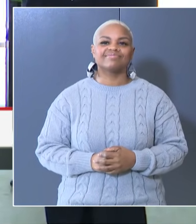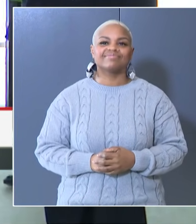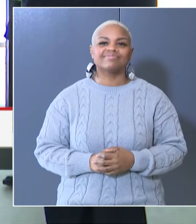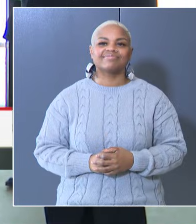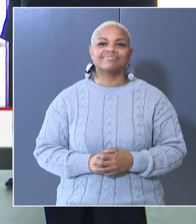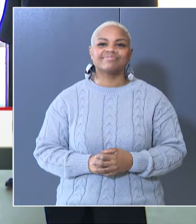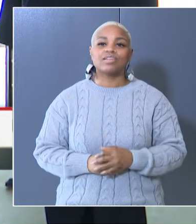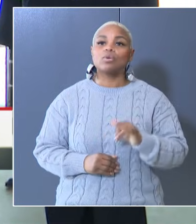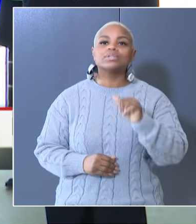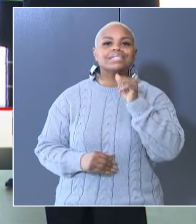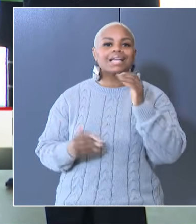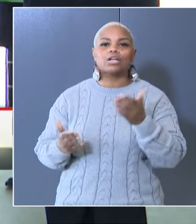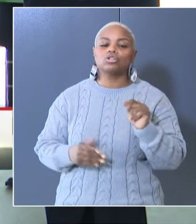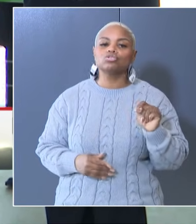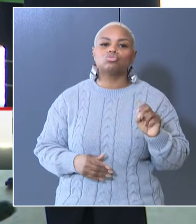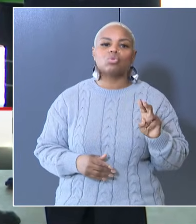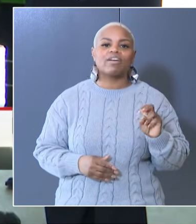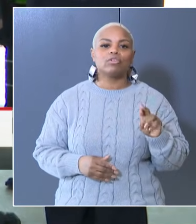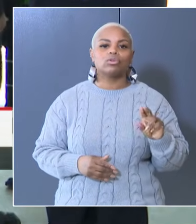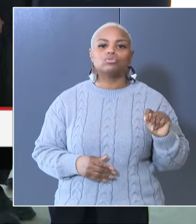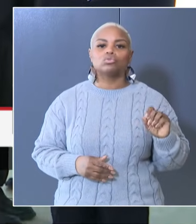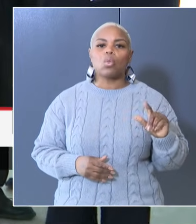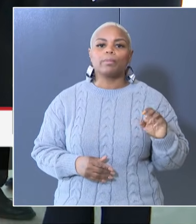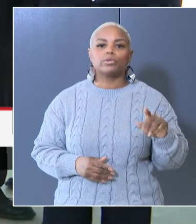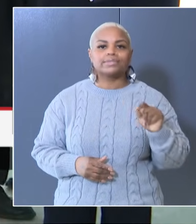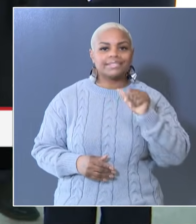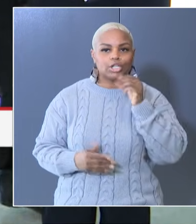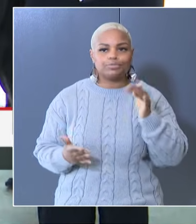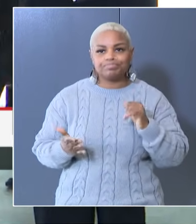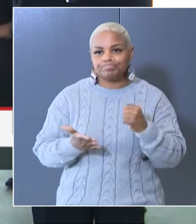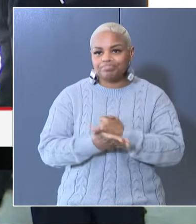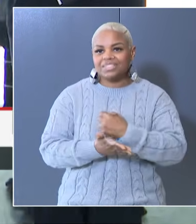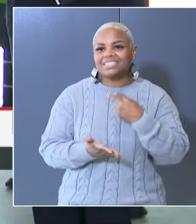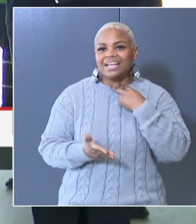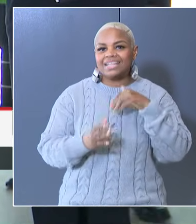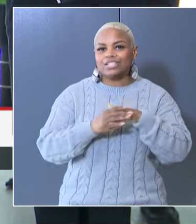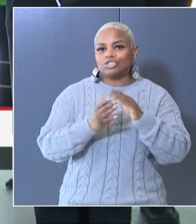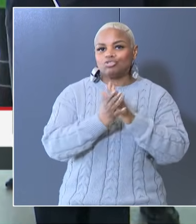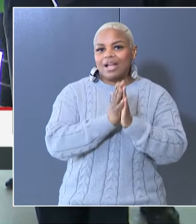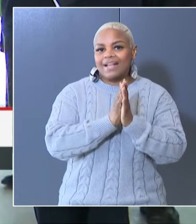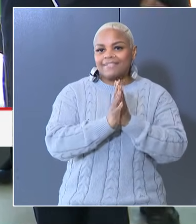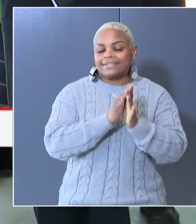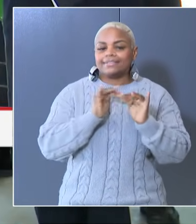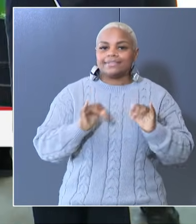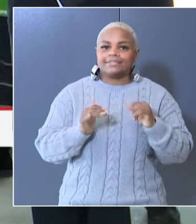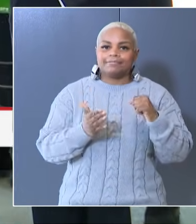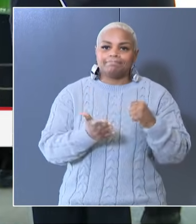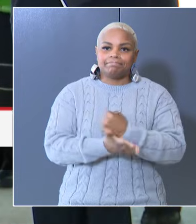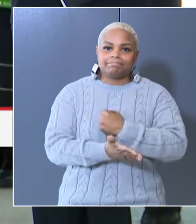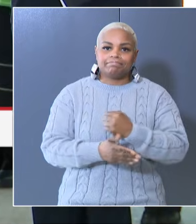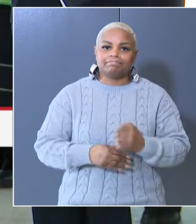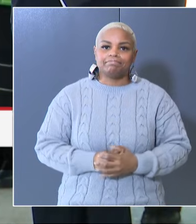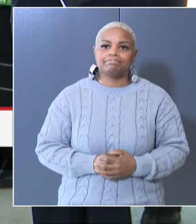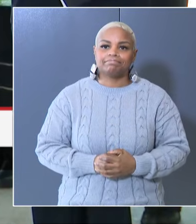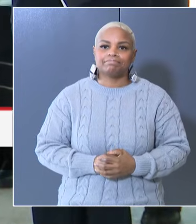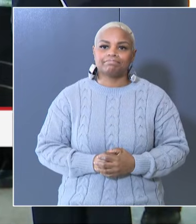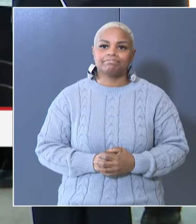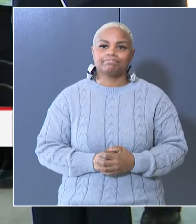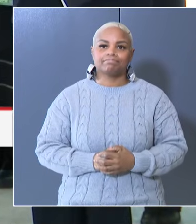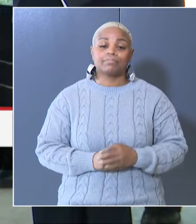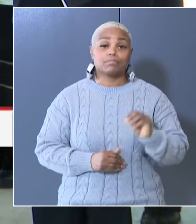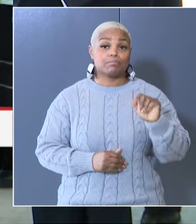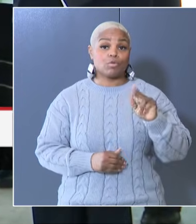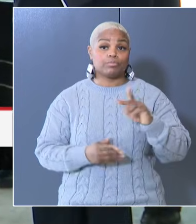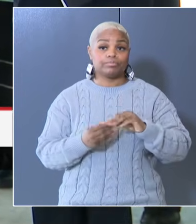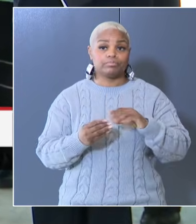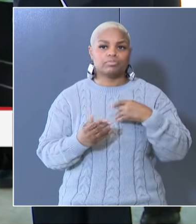you say it. I promised Trevor that since he got stuck in traffic, that I would acknowledge him in his behalf. Trevor Tolbert and the